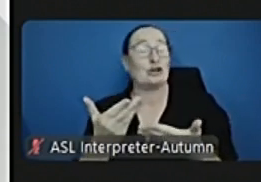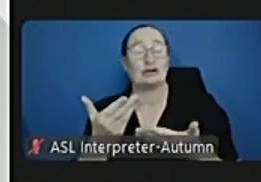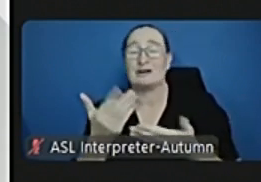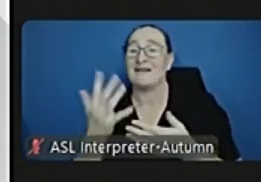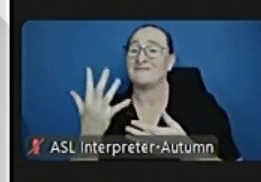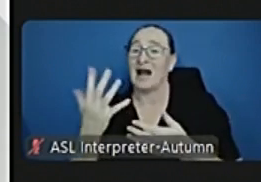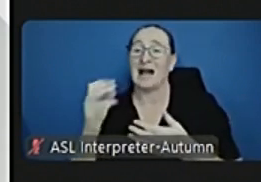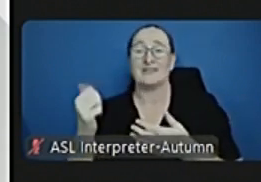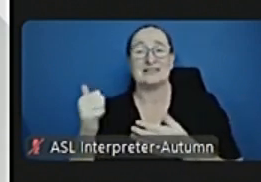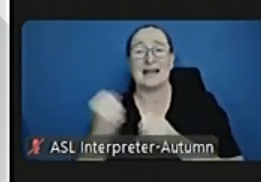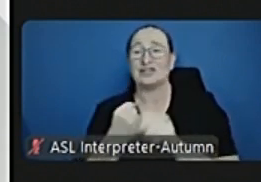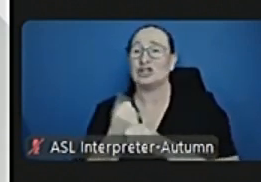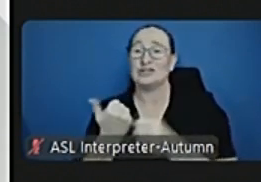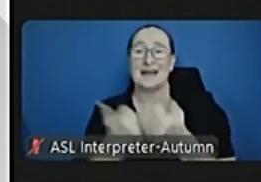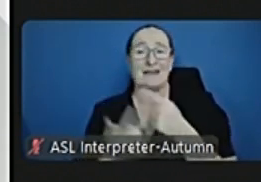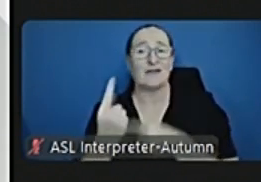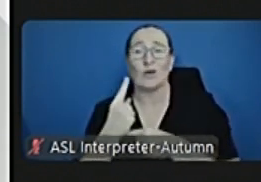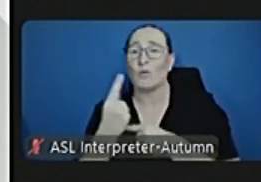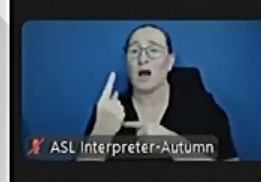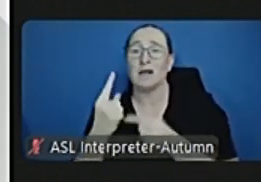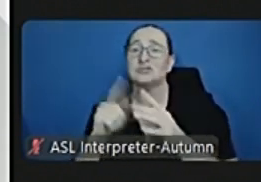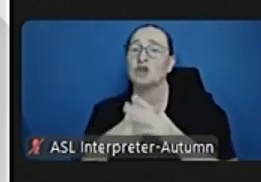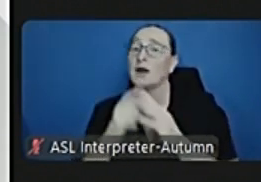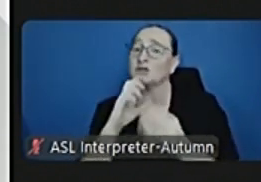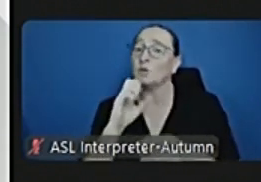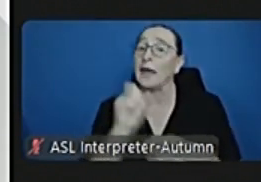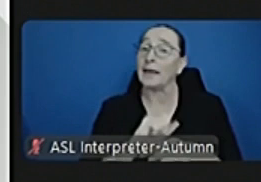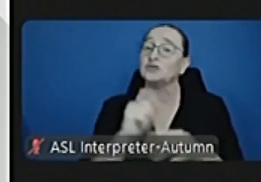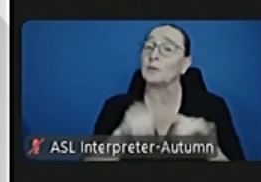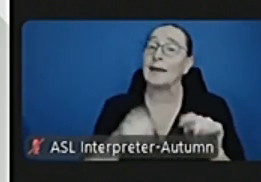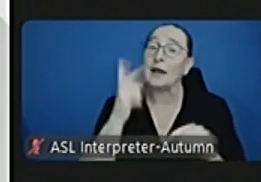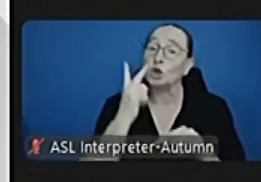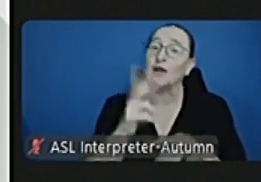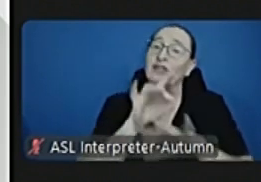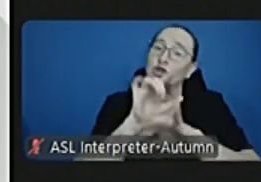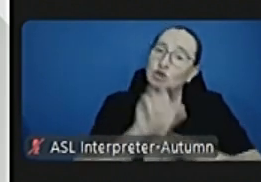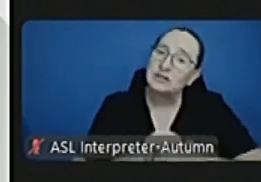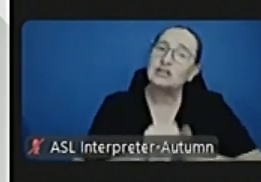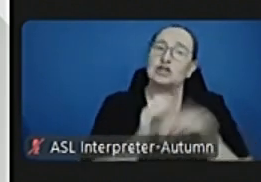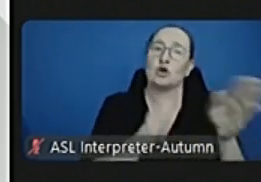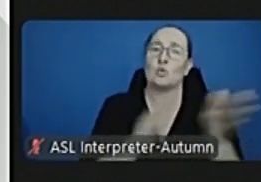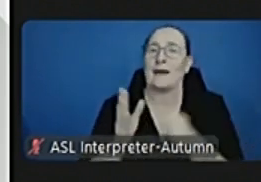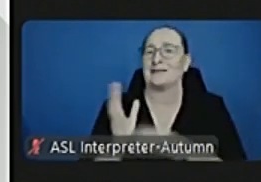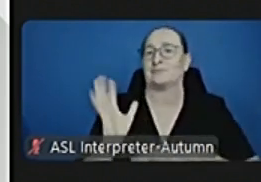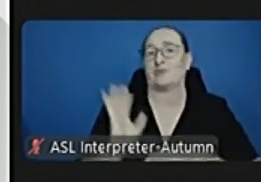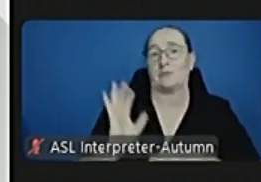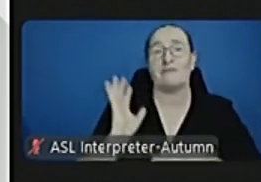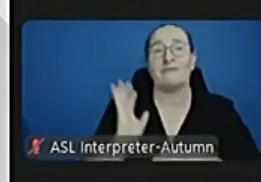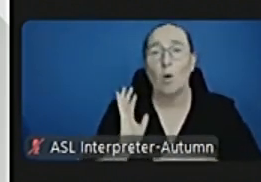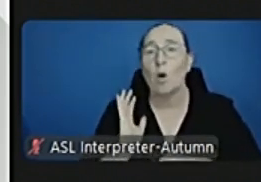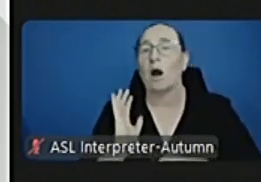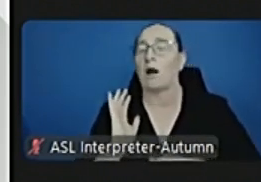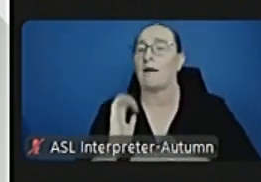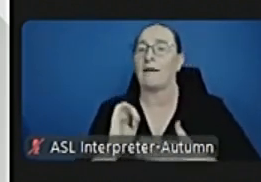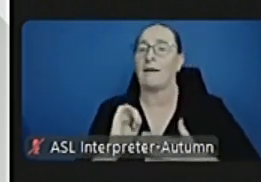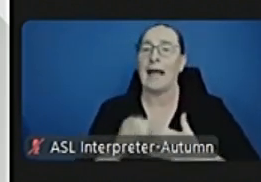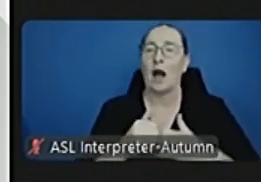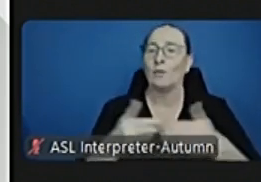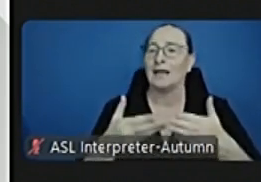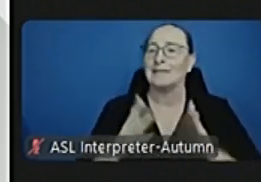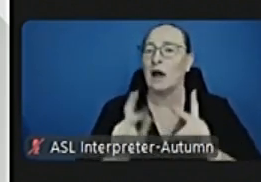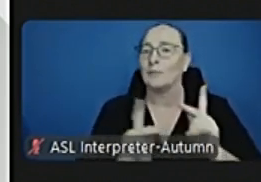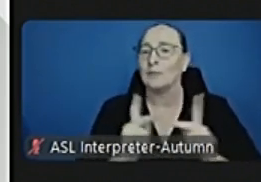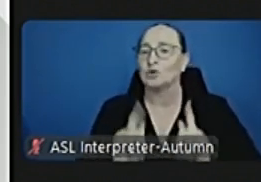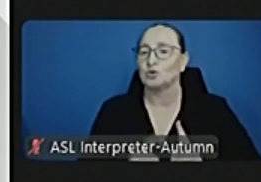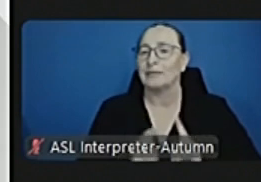and But it messed things up too. And again, it's that we can't look at the traditional ways that we've always looked at how we care for people and how we allow people to live.